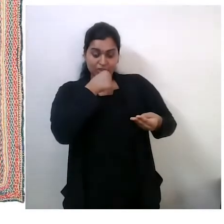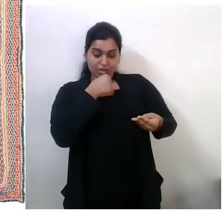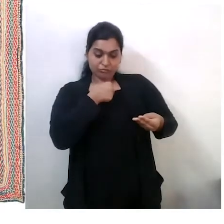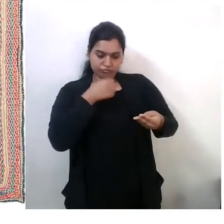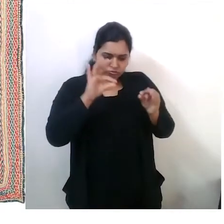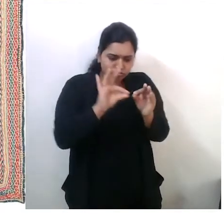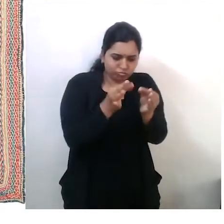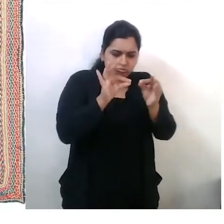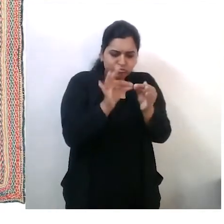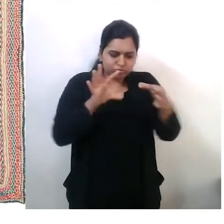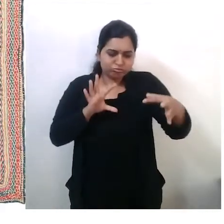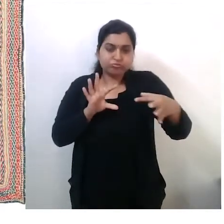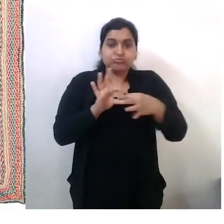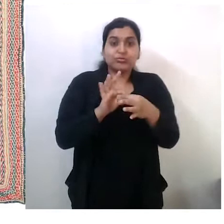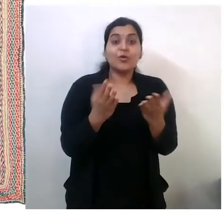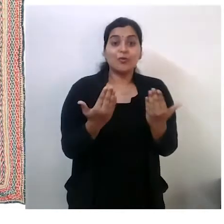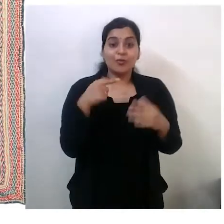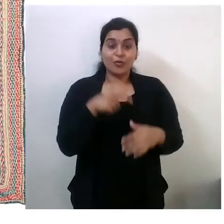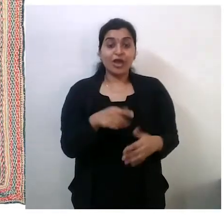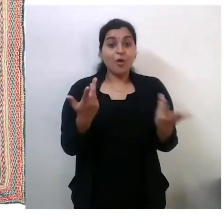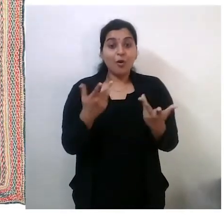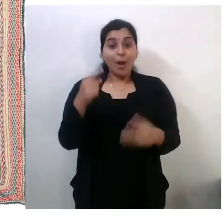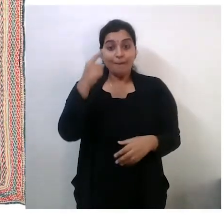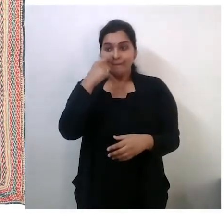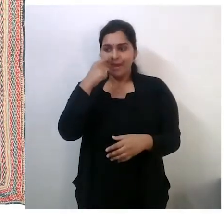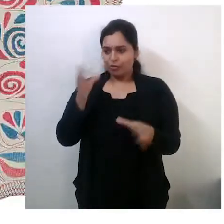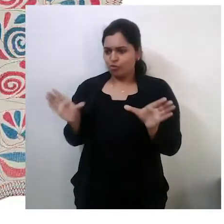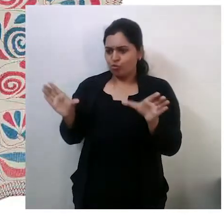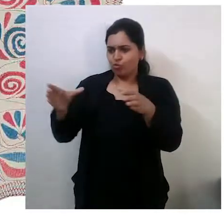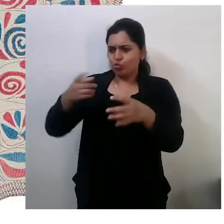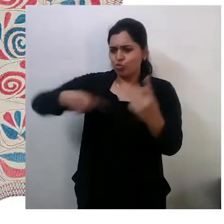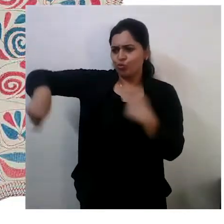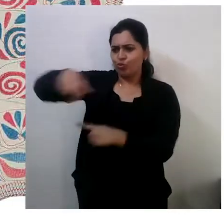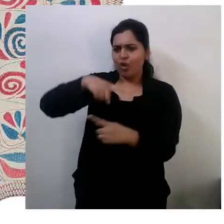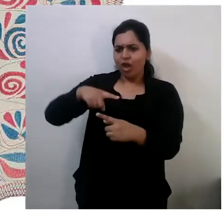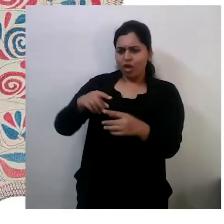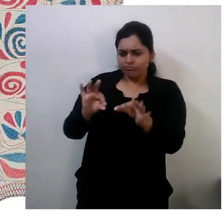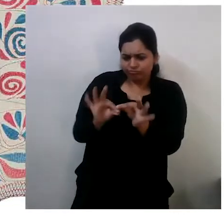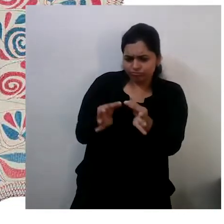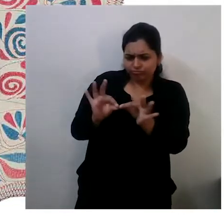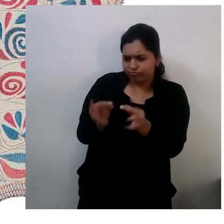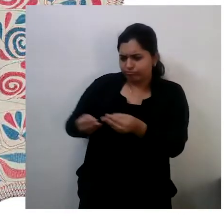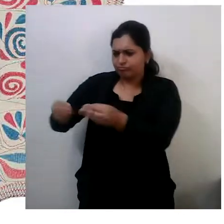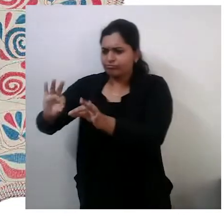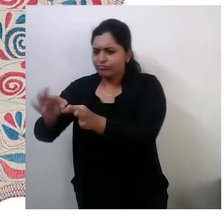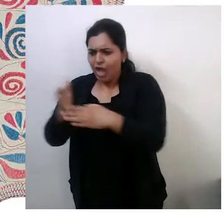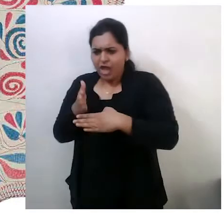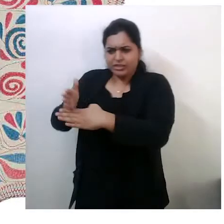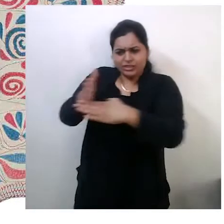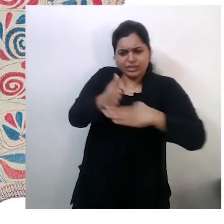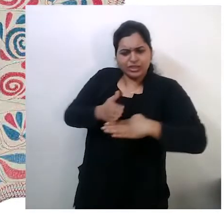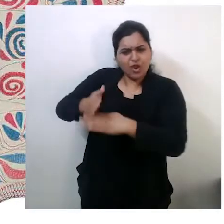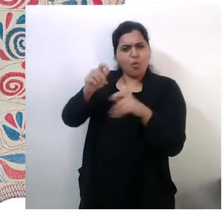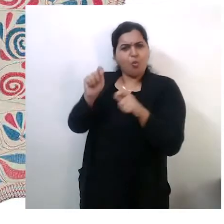Kantha as an art form is special because women sit together and communicate with each other by perfecting this Kantha stitch.